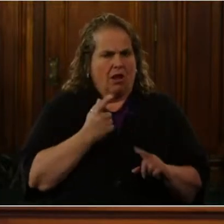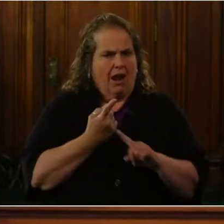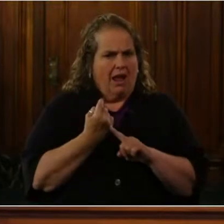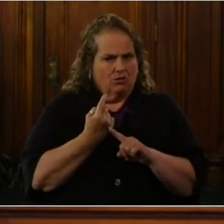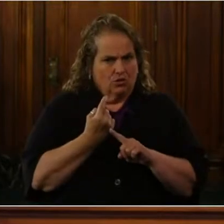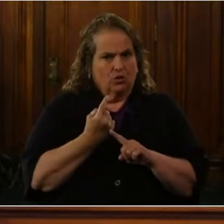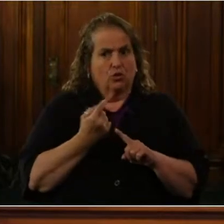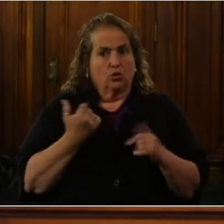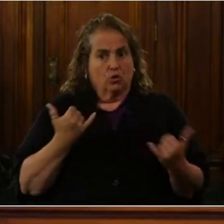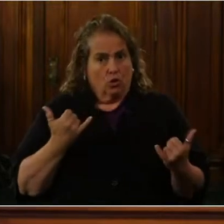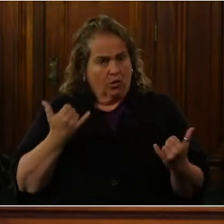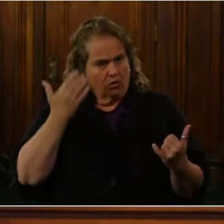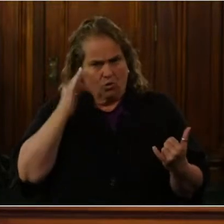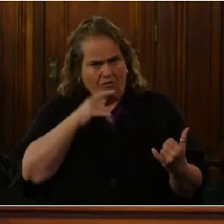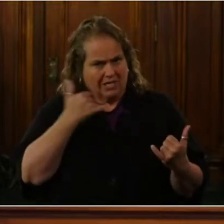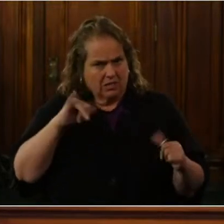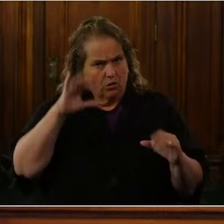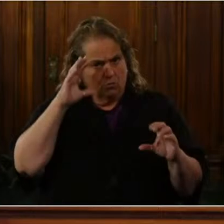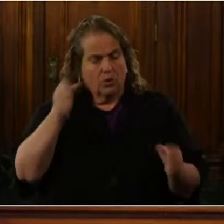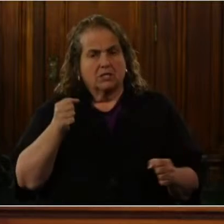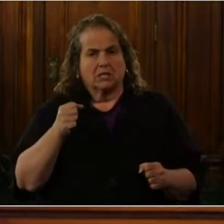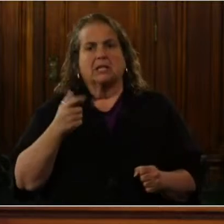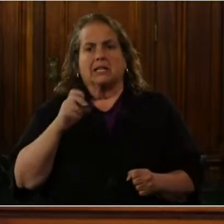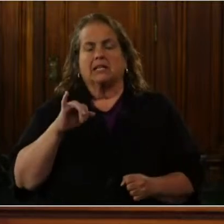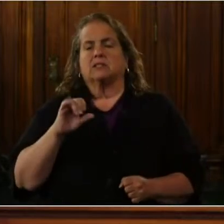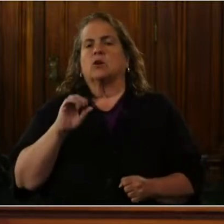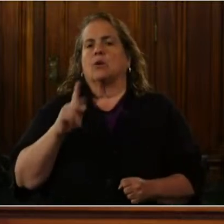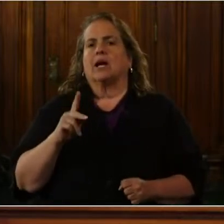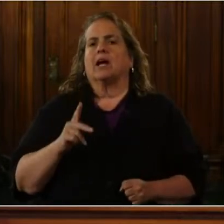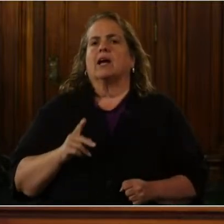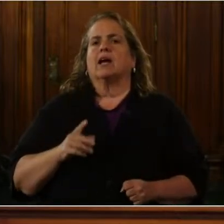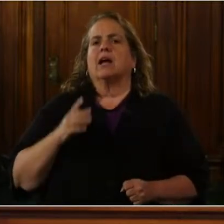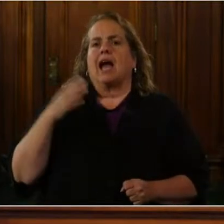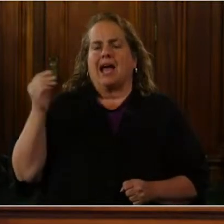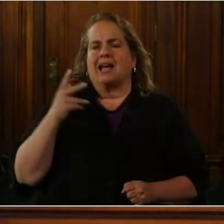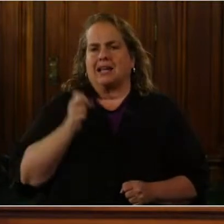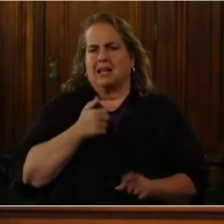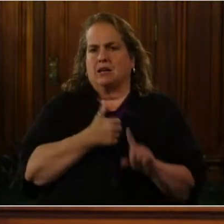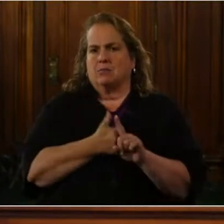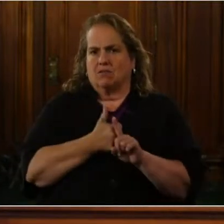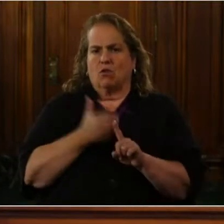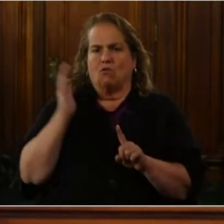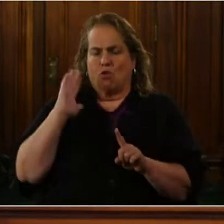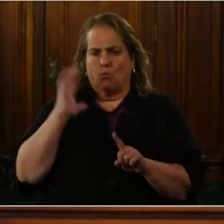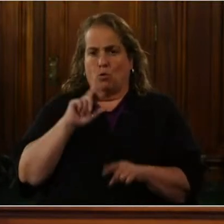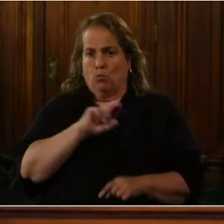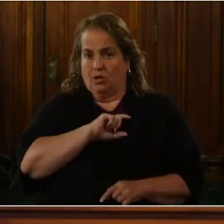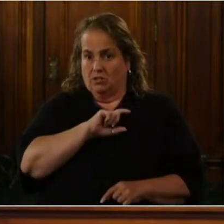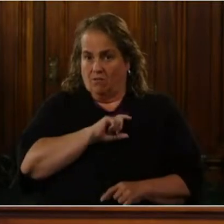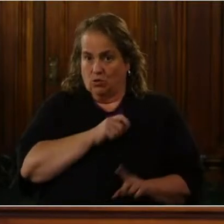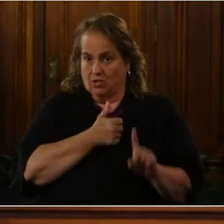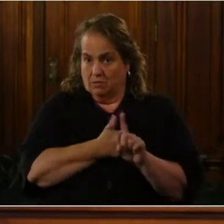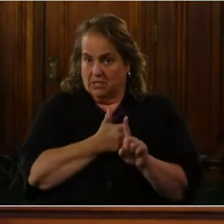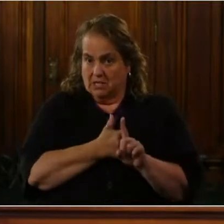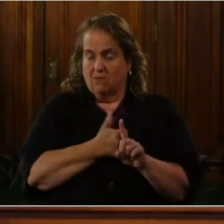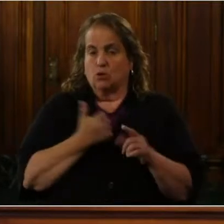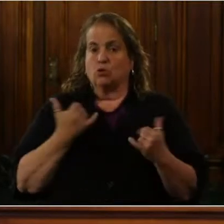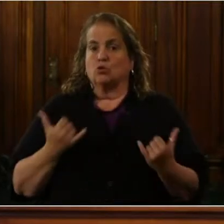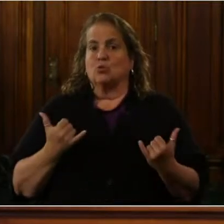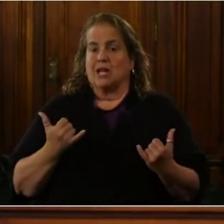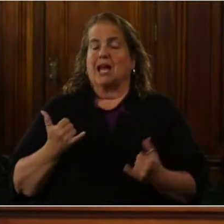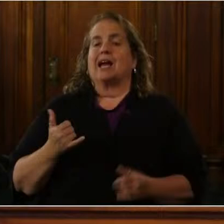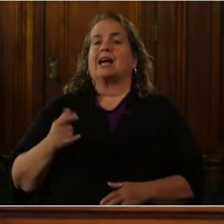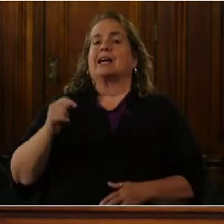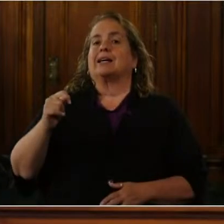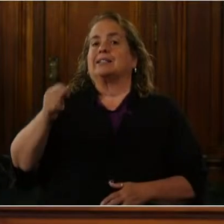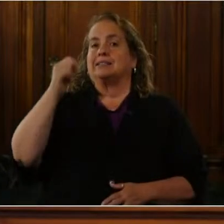is currently. He is, and a former police officer himself. Today